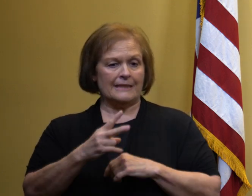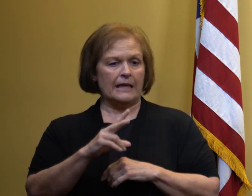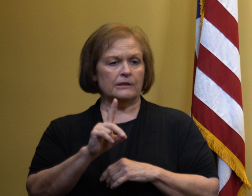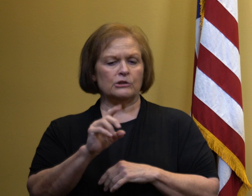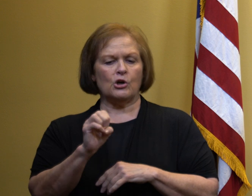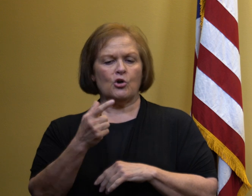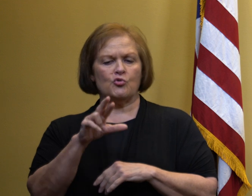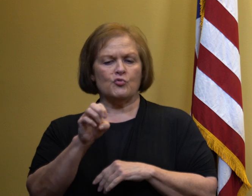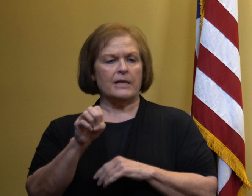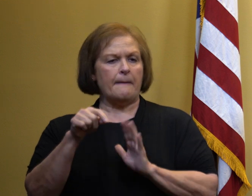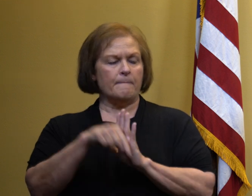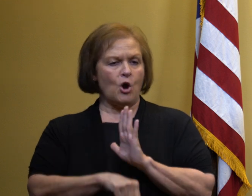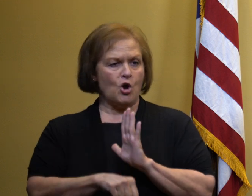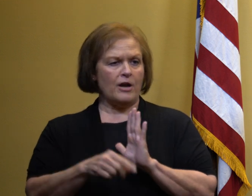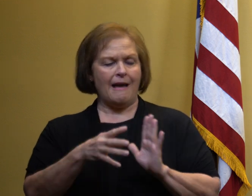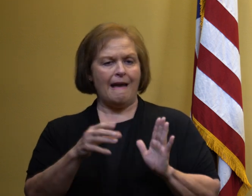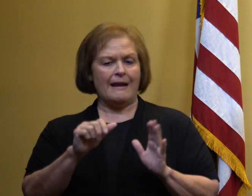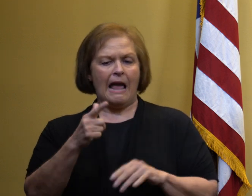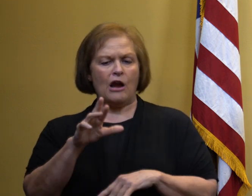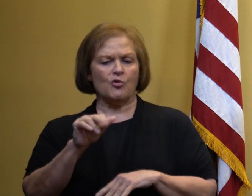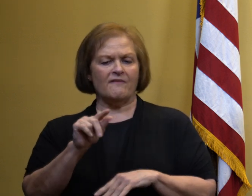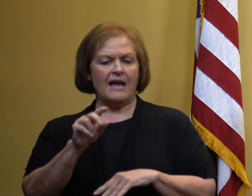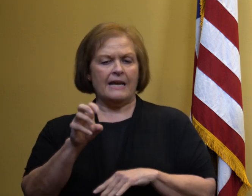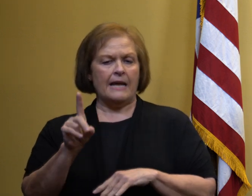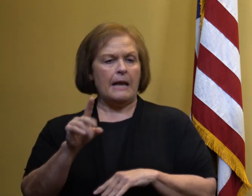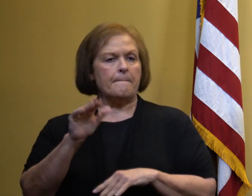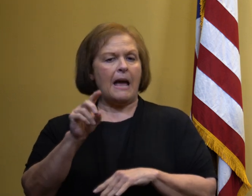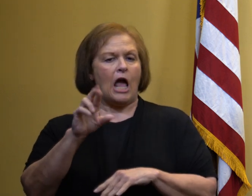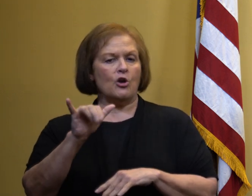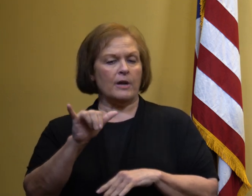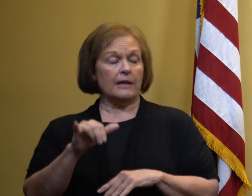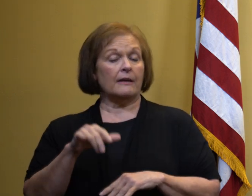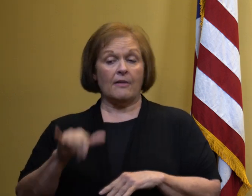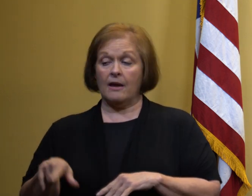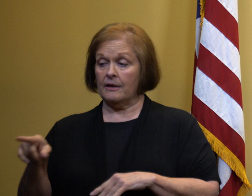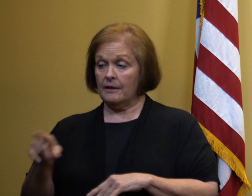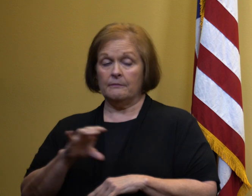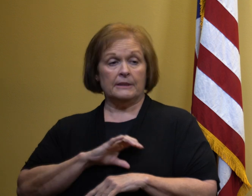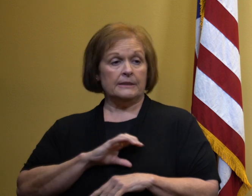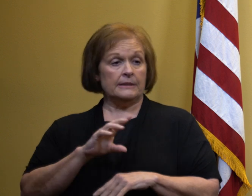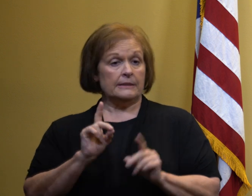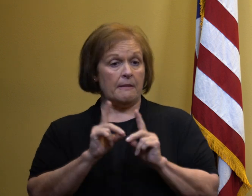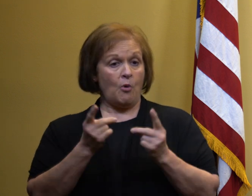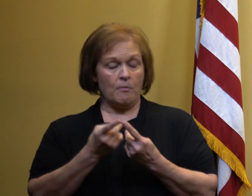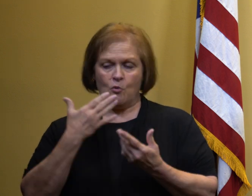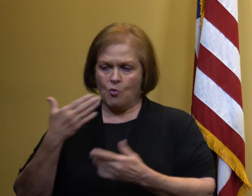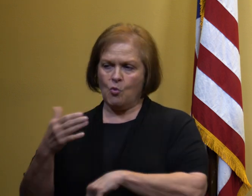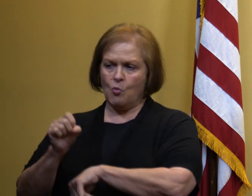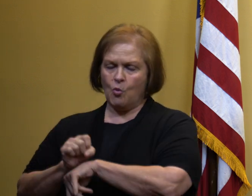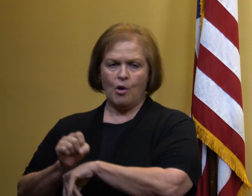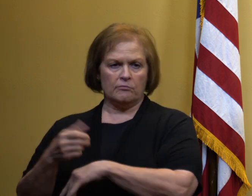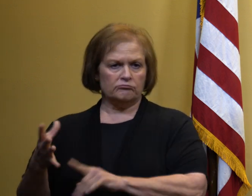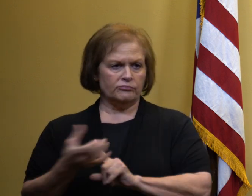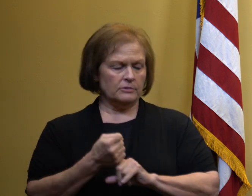attempted second-degree murder, and aggravated battery. Solid work, New Orleans Police Department.